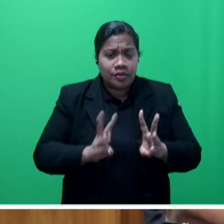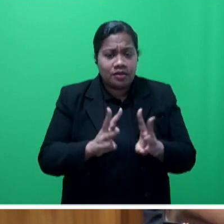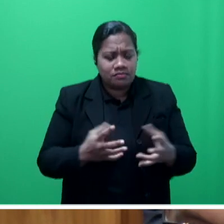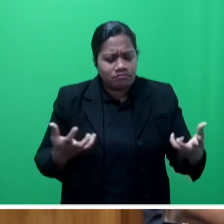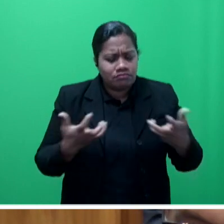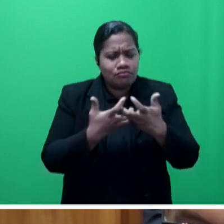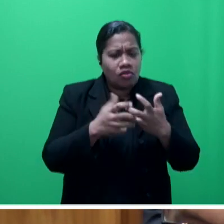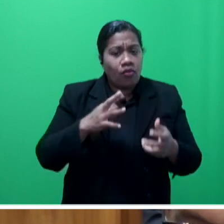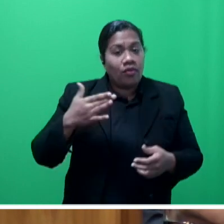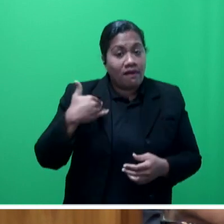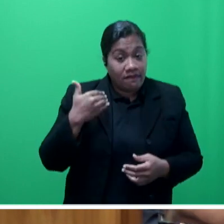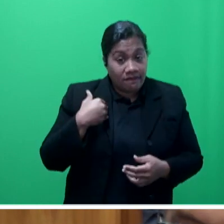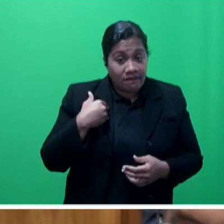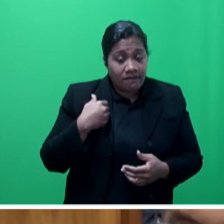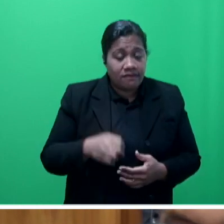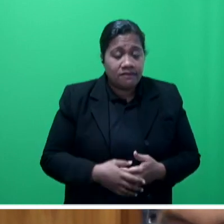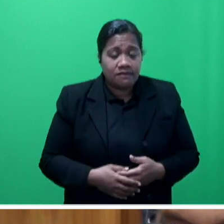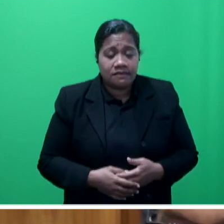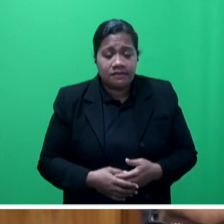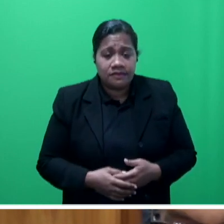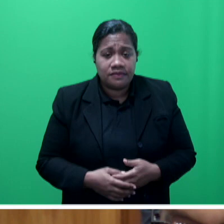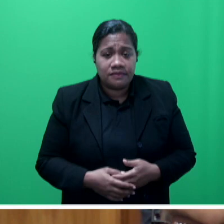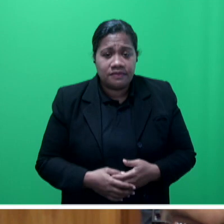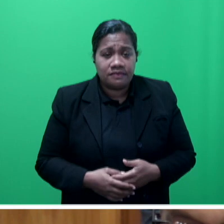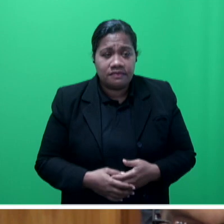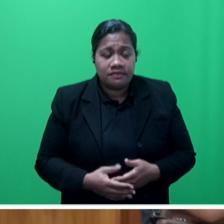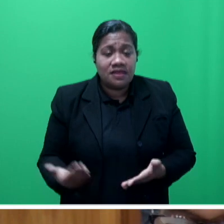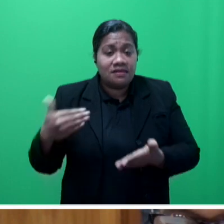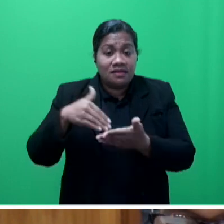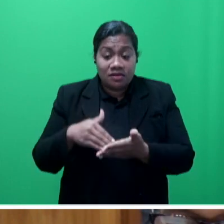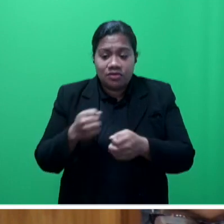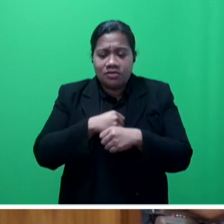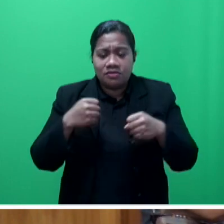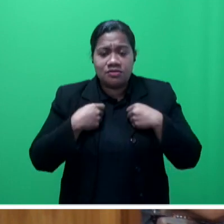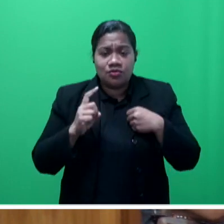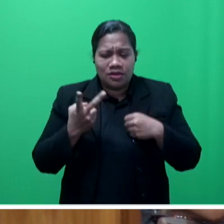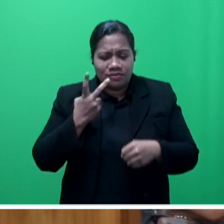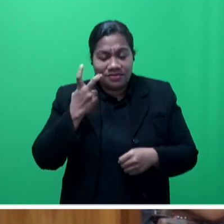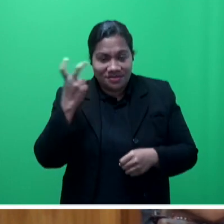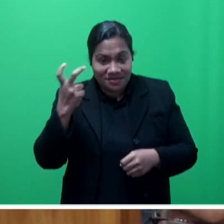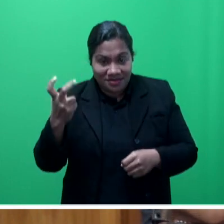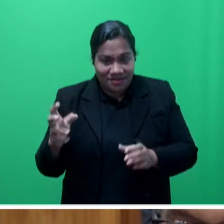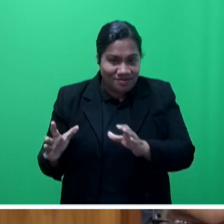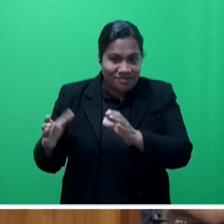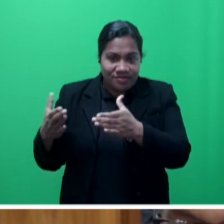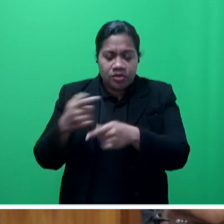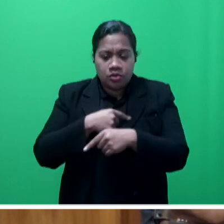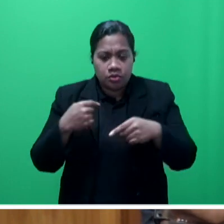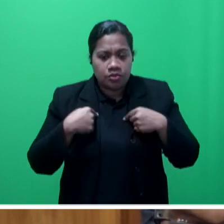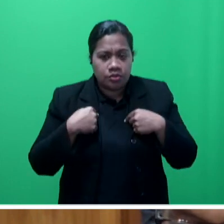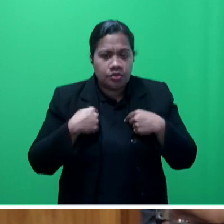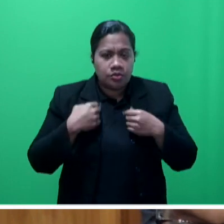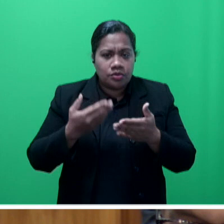reasoning and aided in our competitiveness as a tourism destination. We removed the need to stay 3